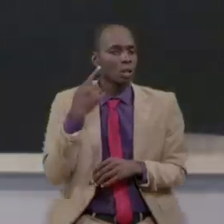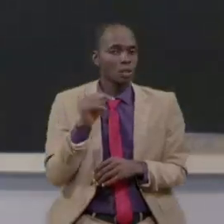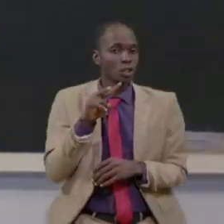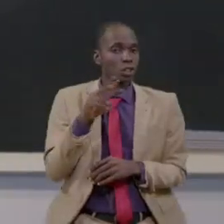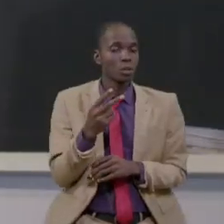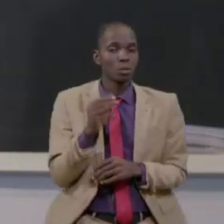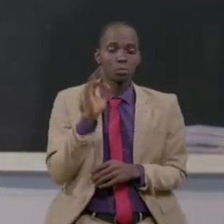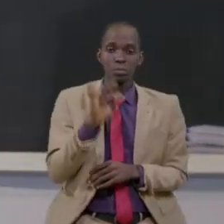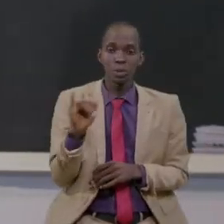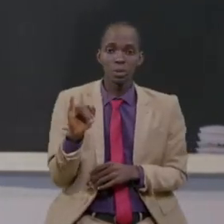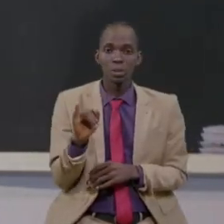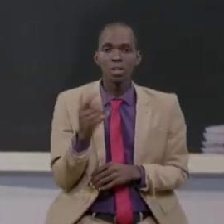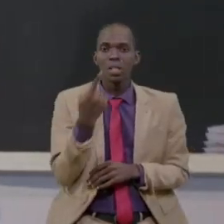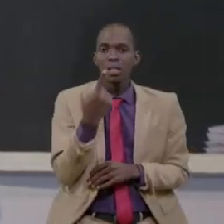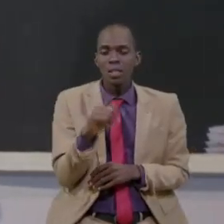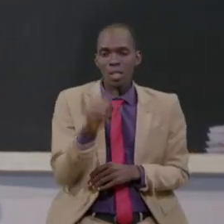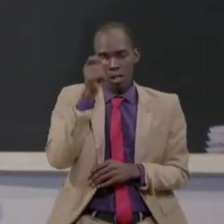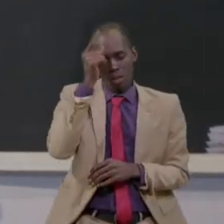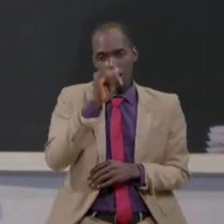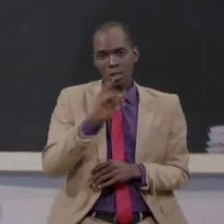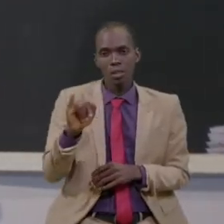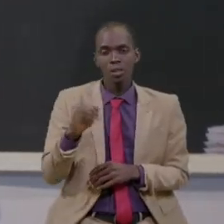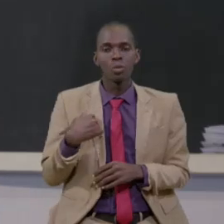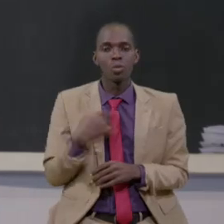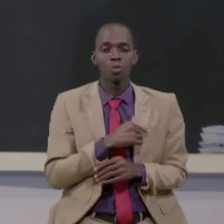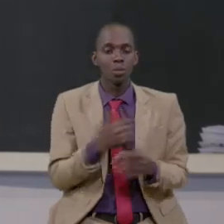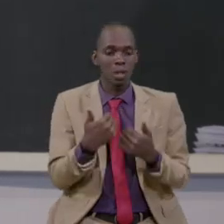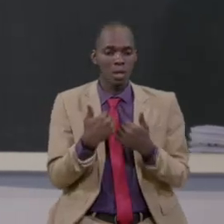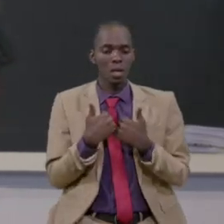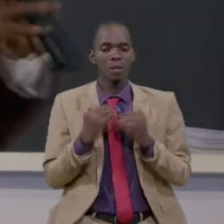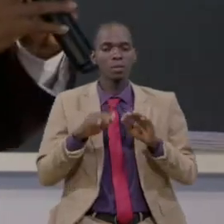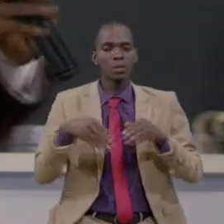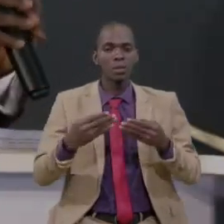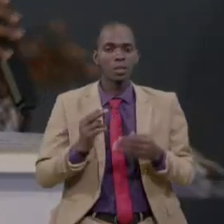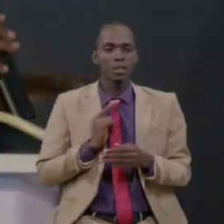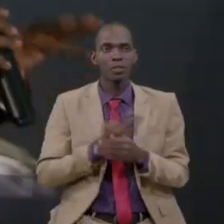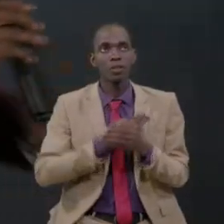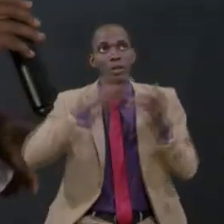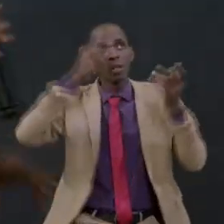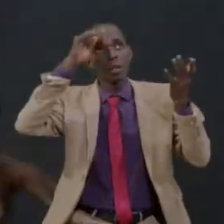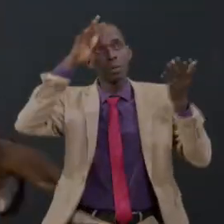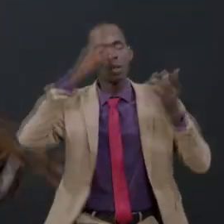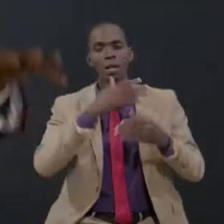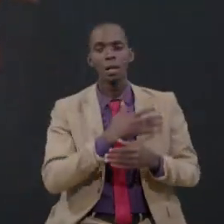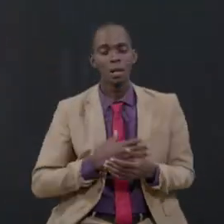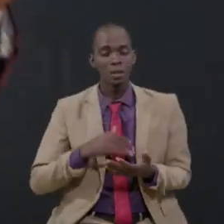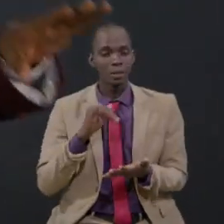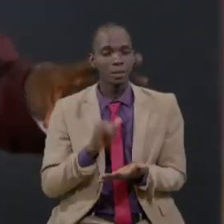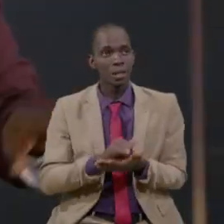we had gave us expectation. And the expectation led us to